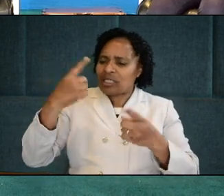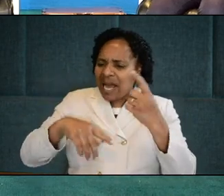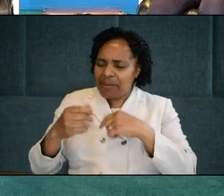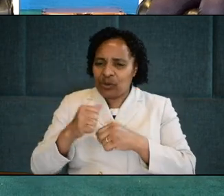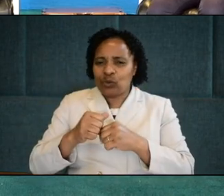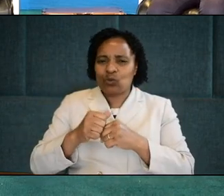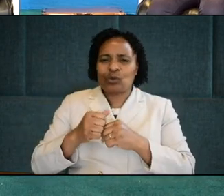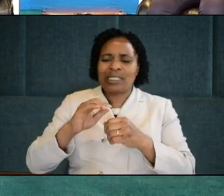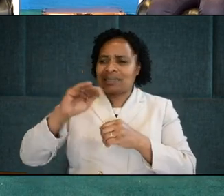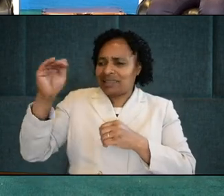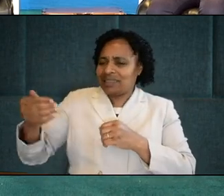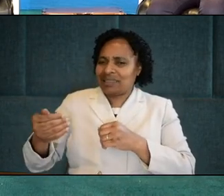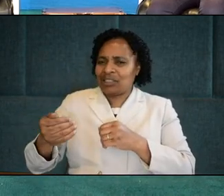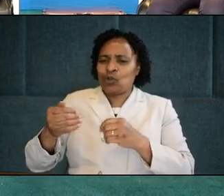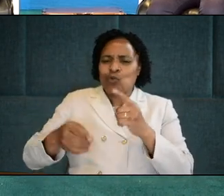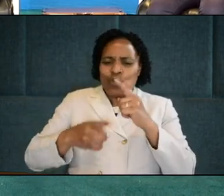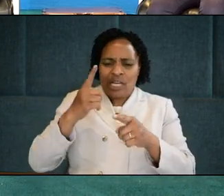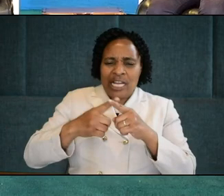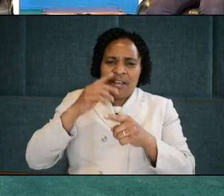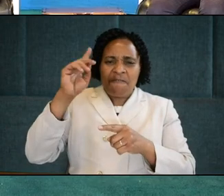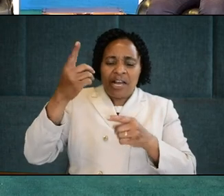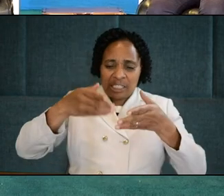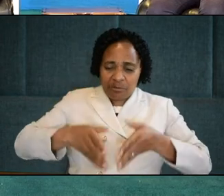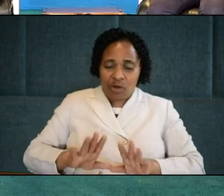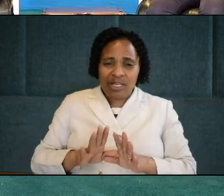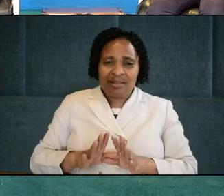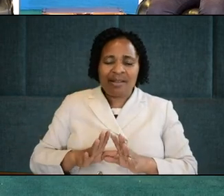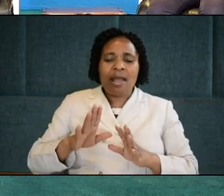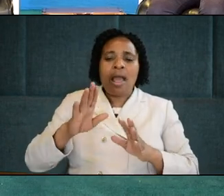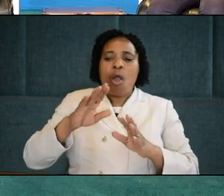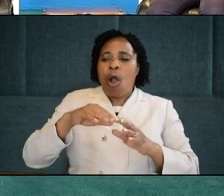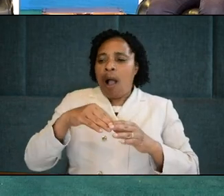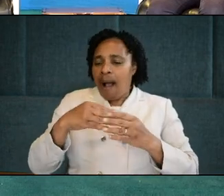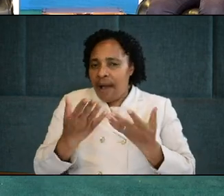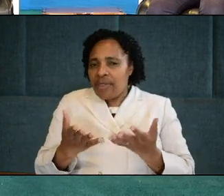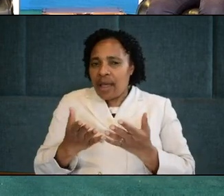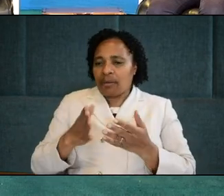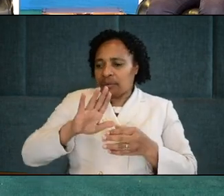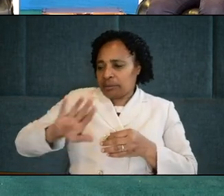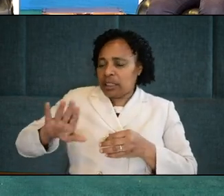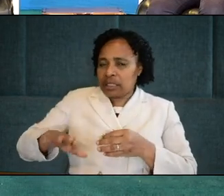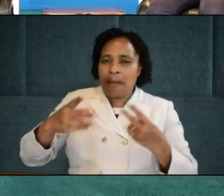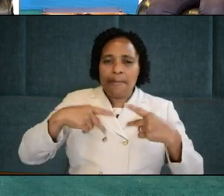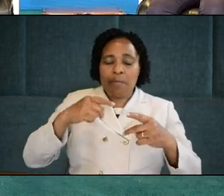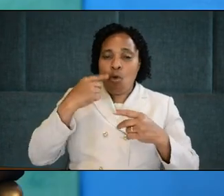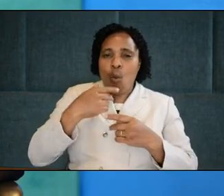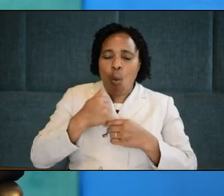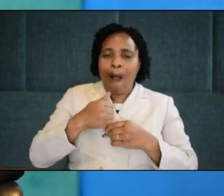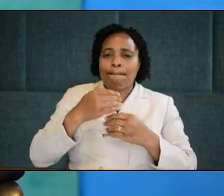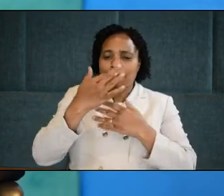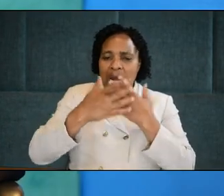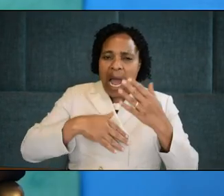firstborn, except from the people who had the bloodshed of the goats spared on their door.